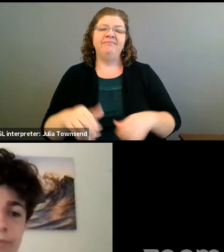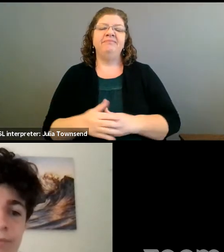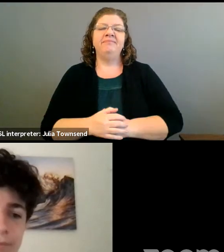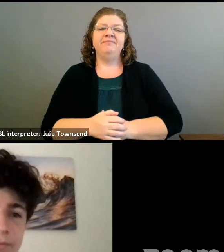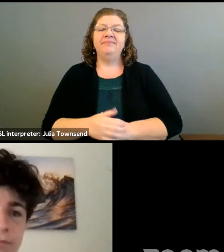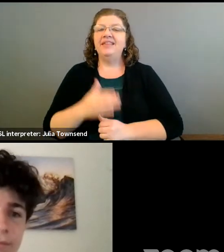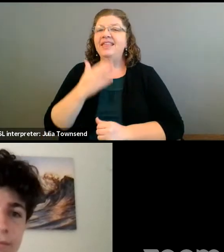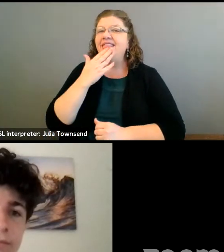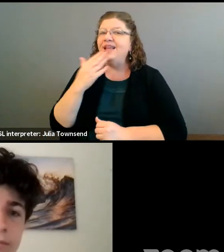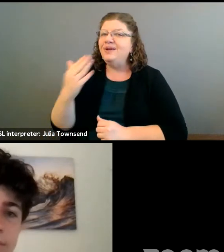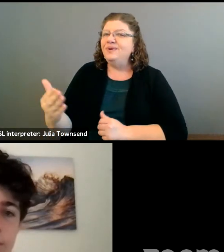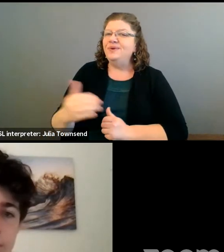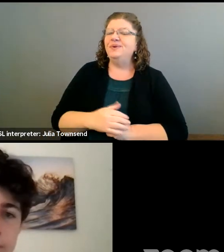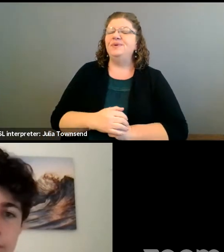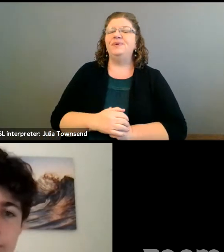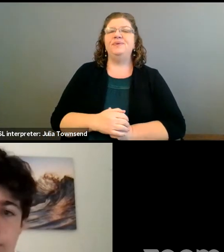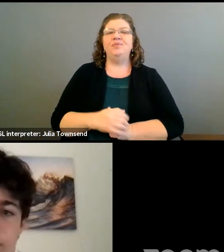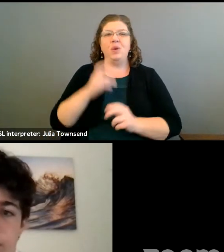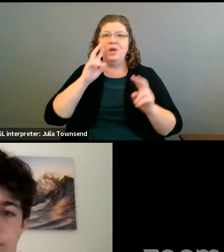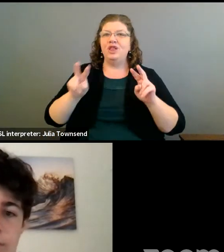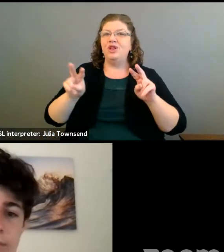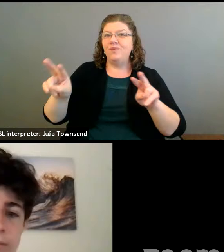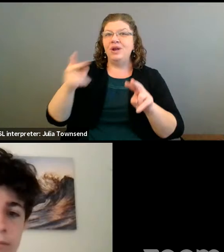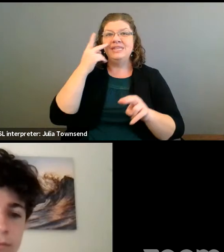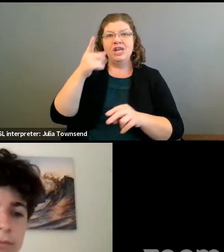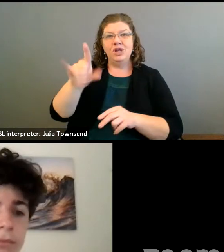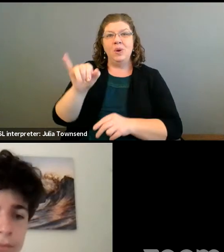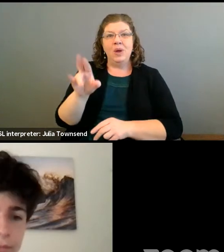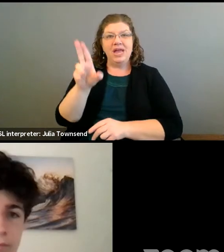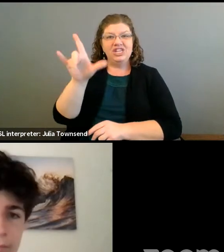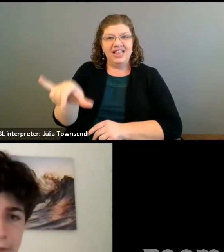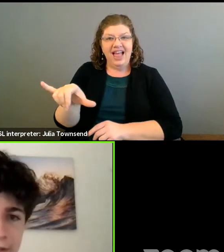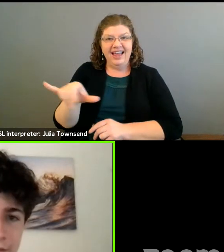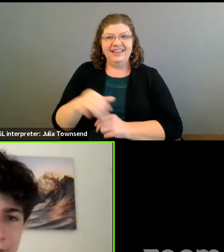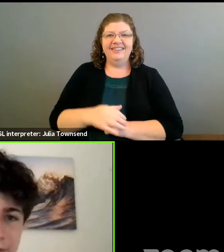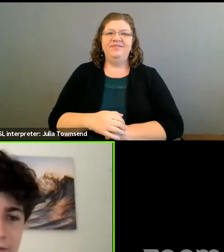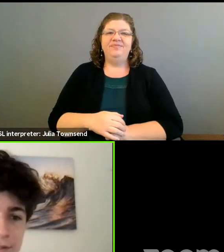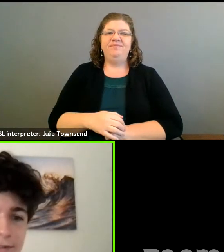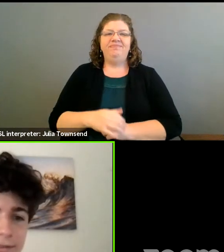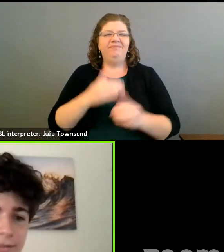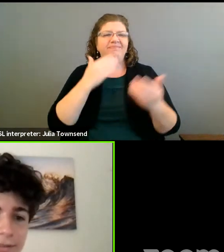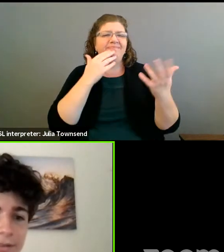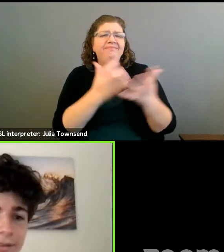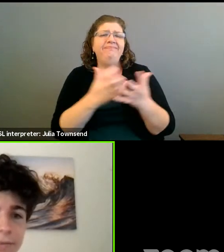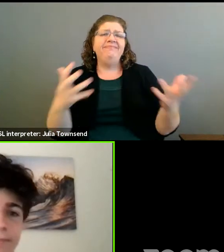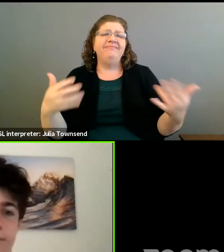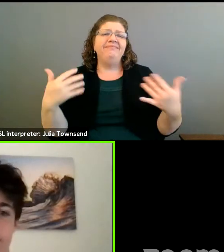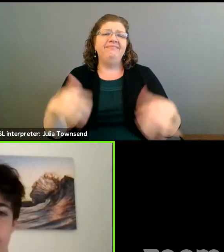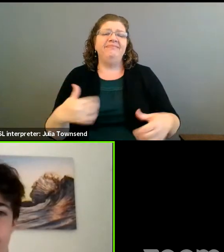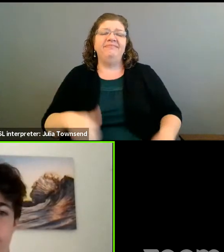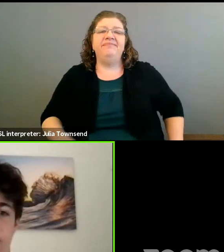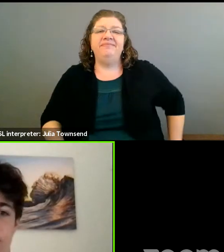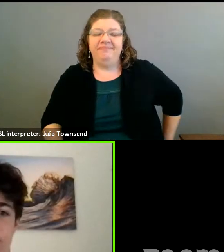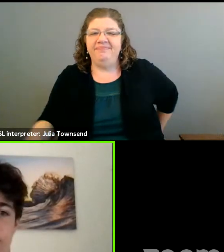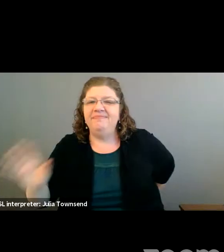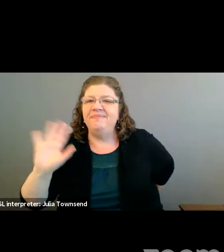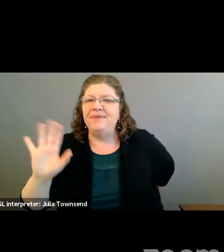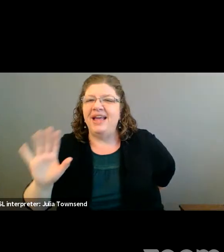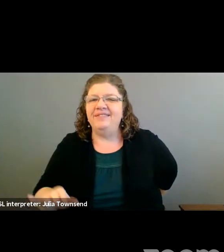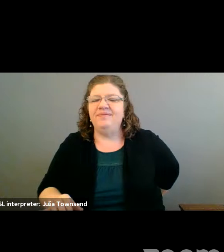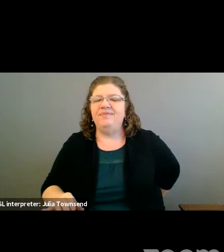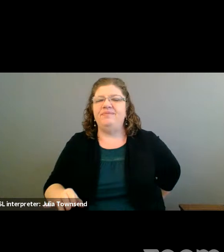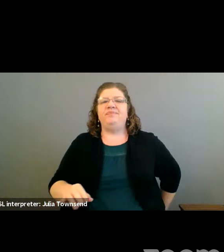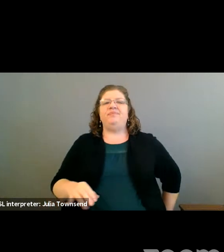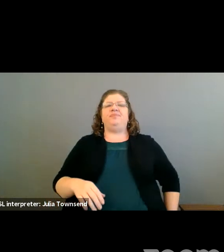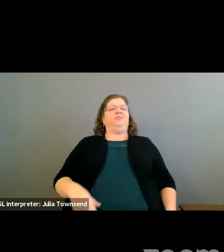you. And we look forward to seeing you in July. Thank you so much. Bye.